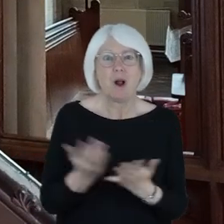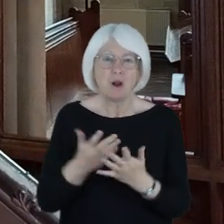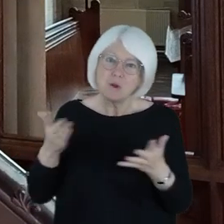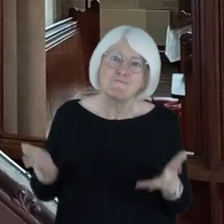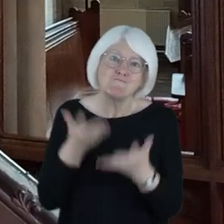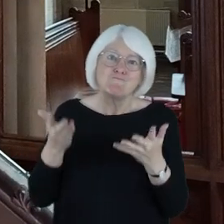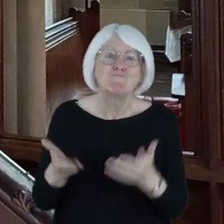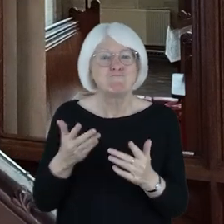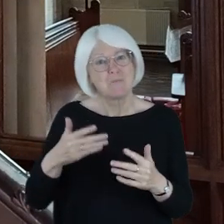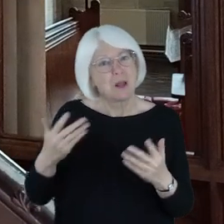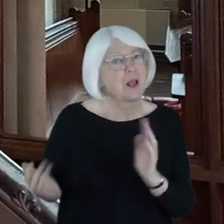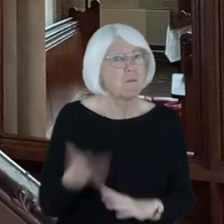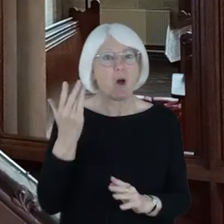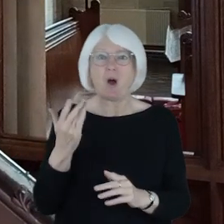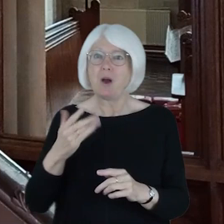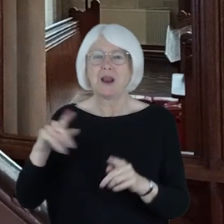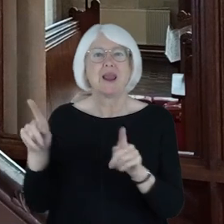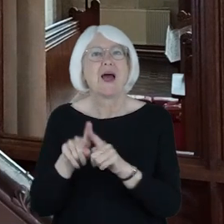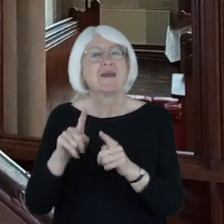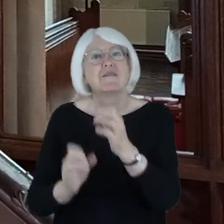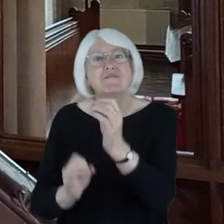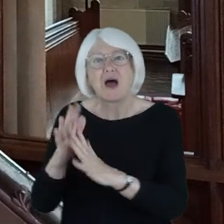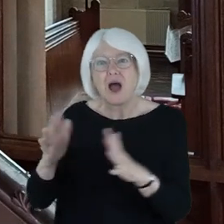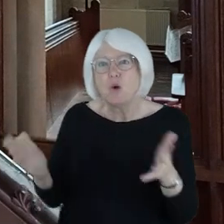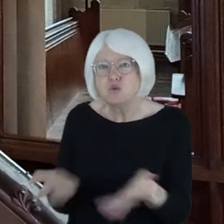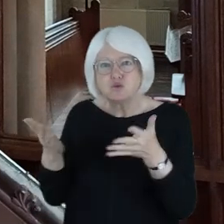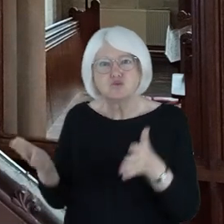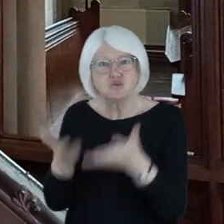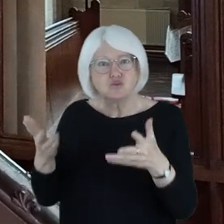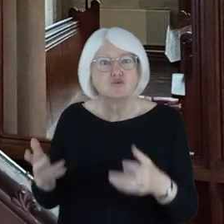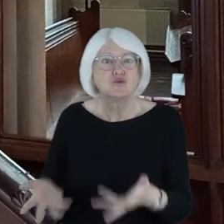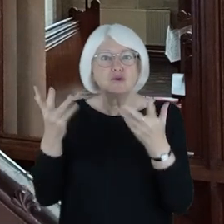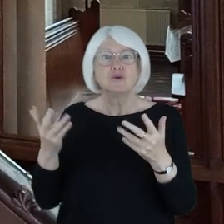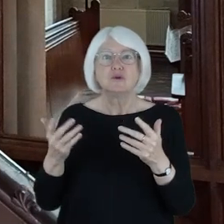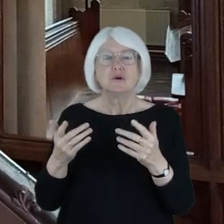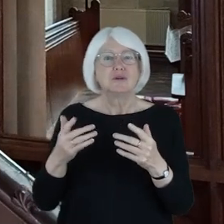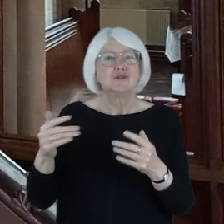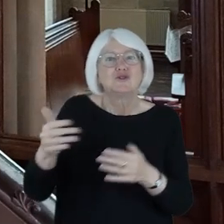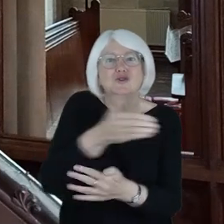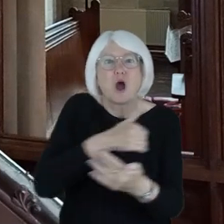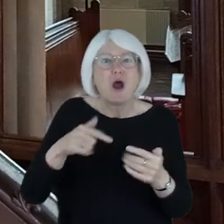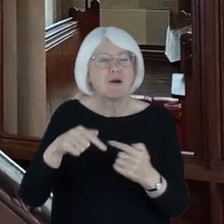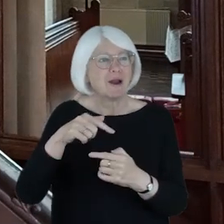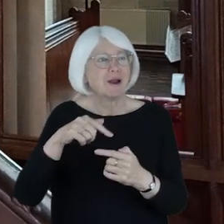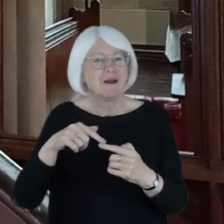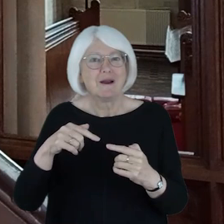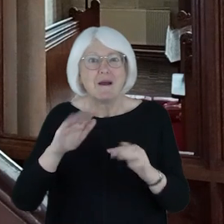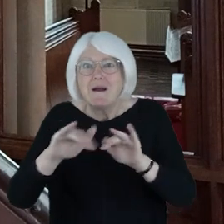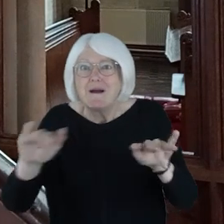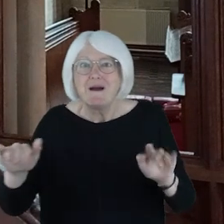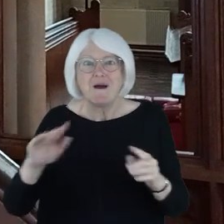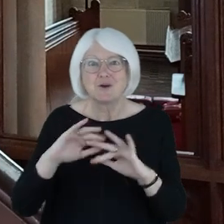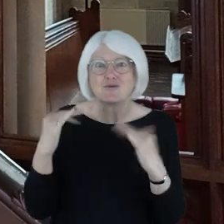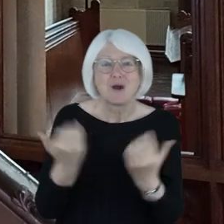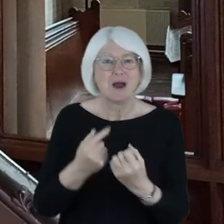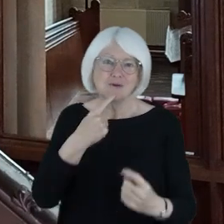like one stirs a fire or a witch's brew, the stirring of a crowd to cry revolution. He'll stir up the